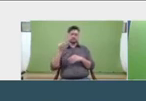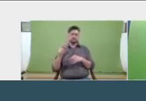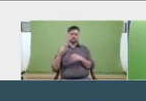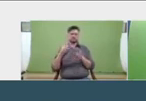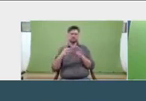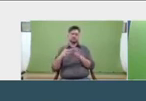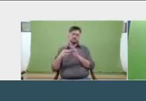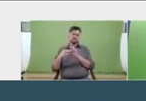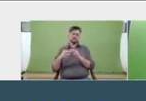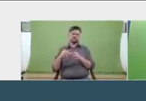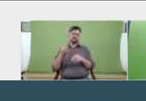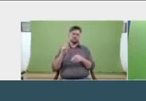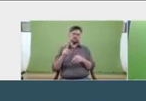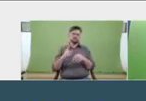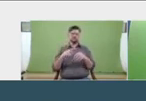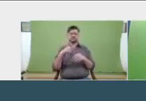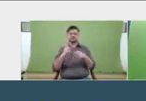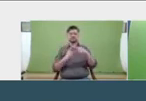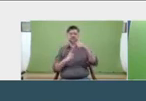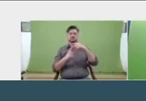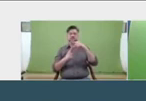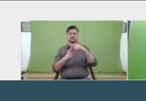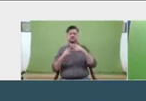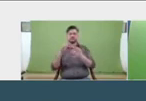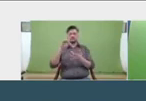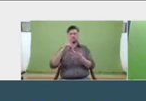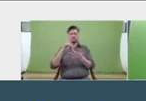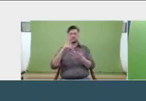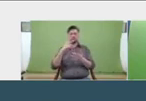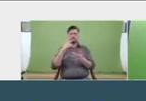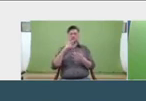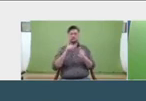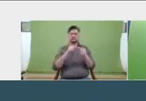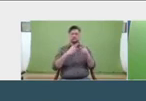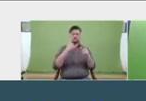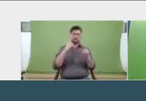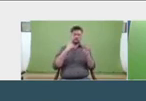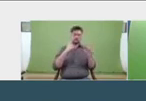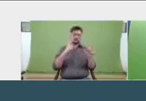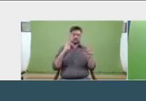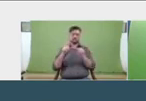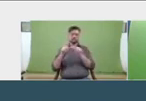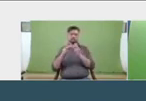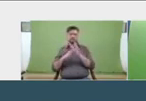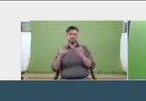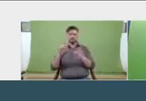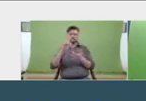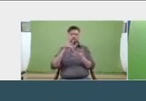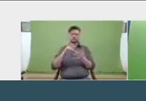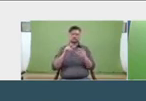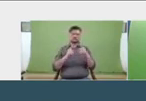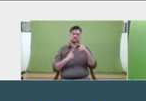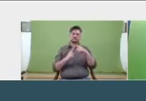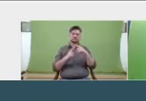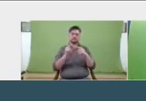long consonant which is in between the stem of the verb and the final part of verb root of the verb in the final